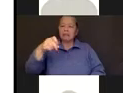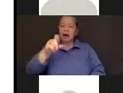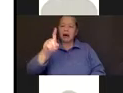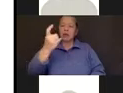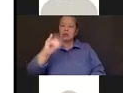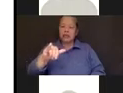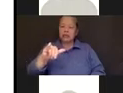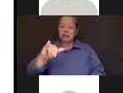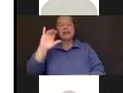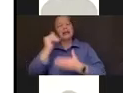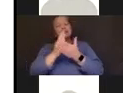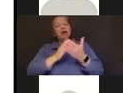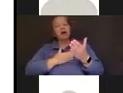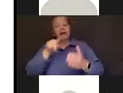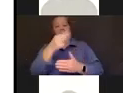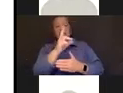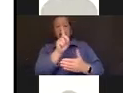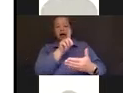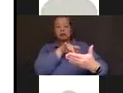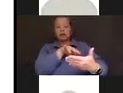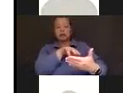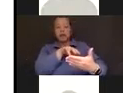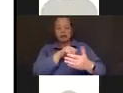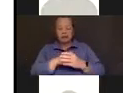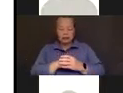And it's always this